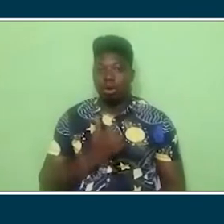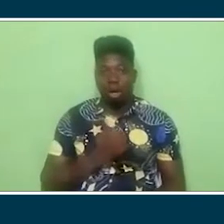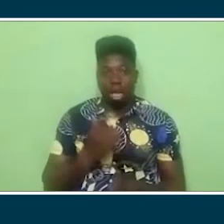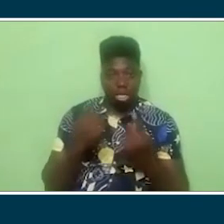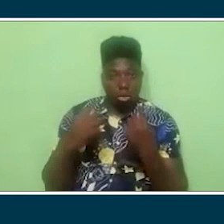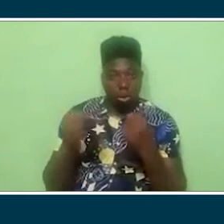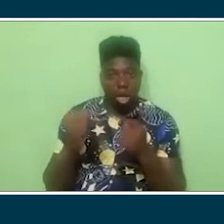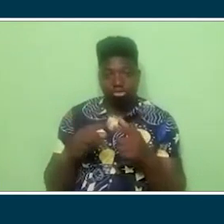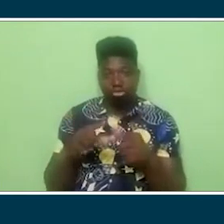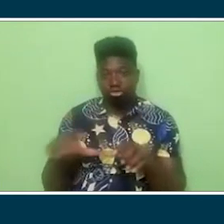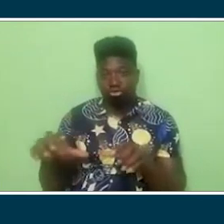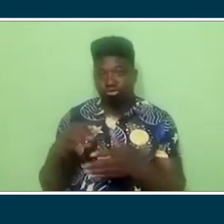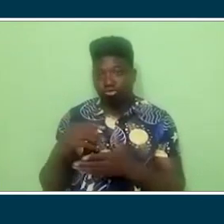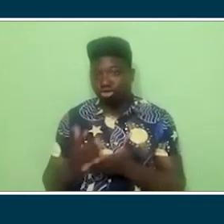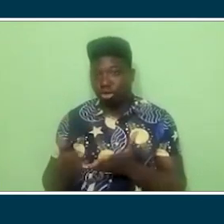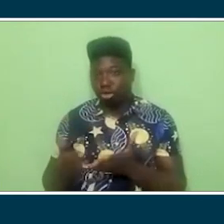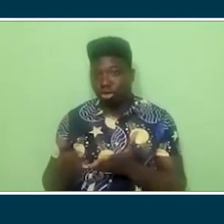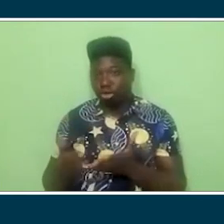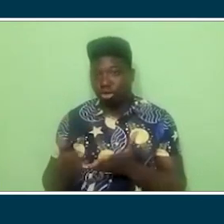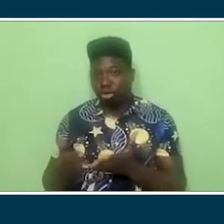we're trying to make something right.